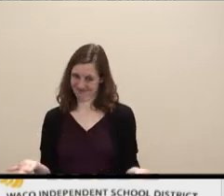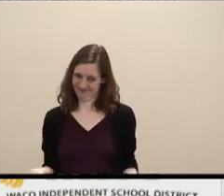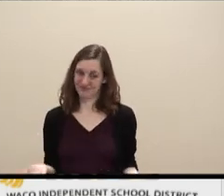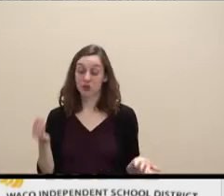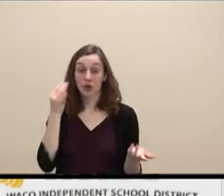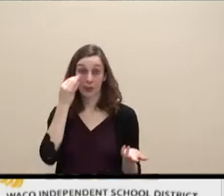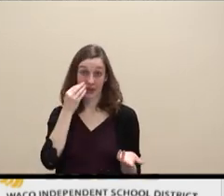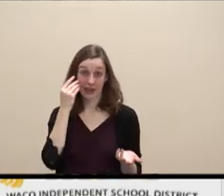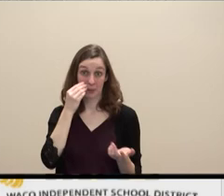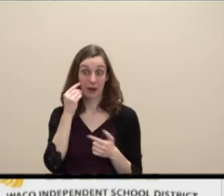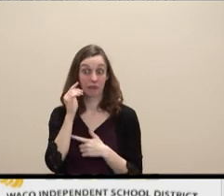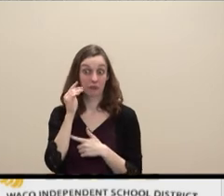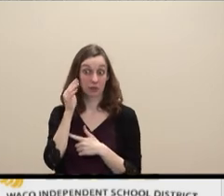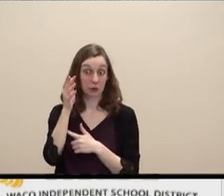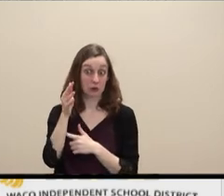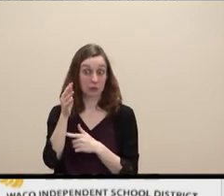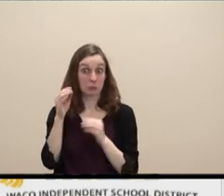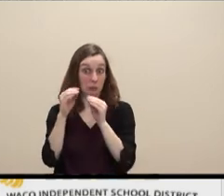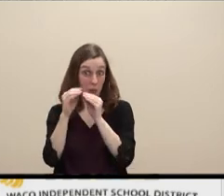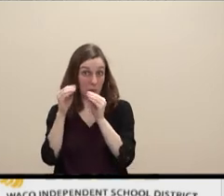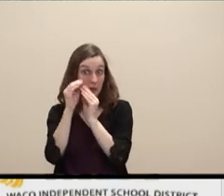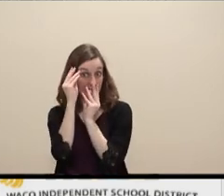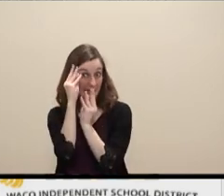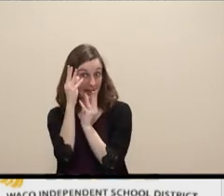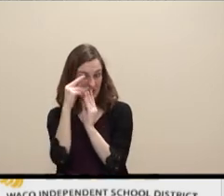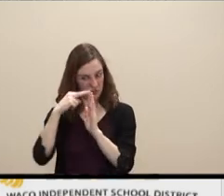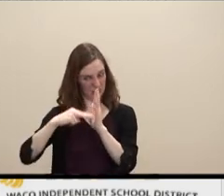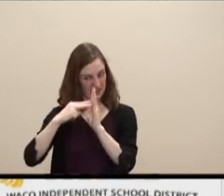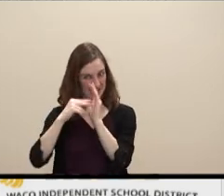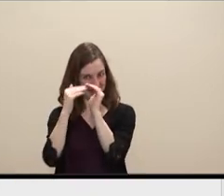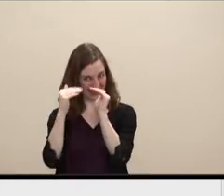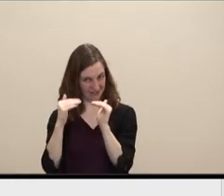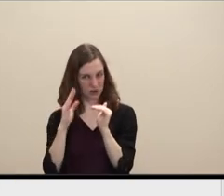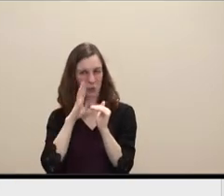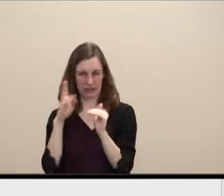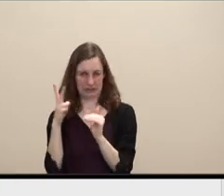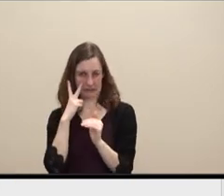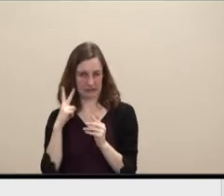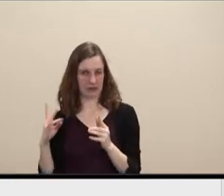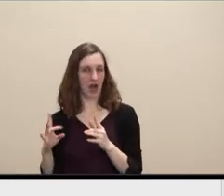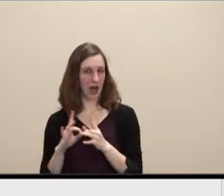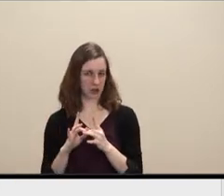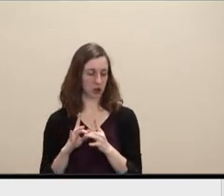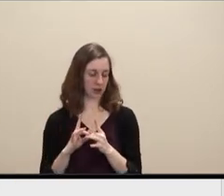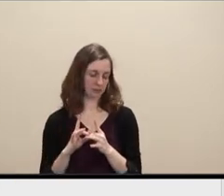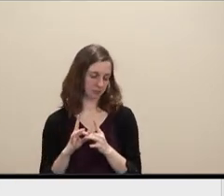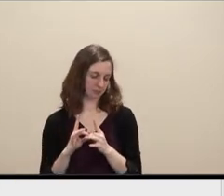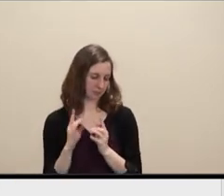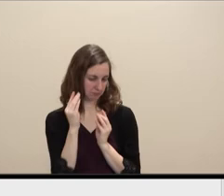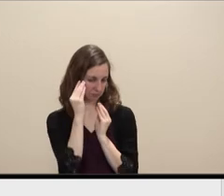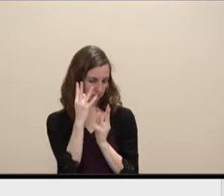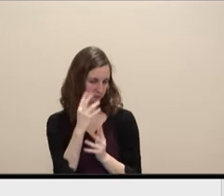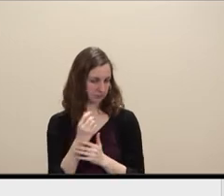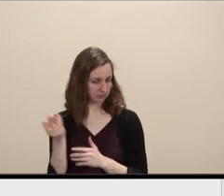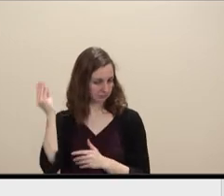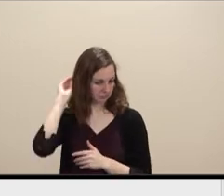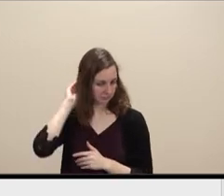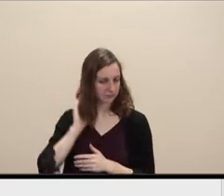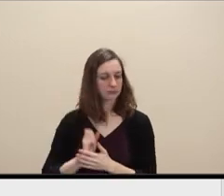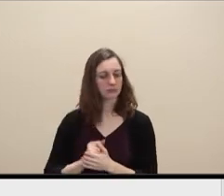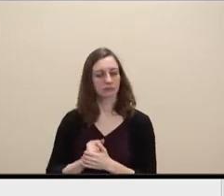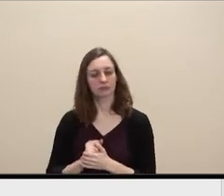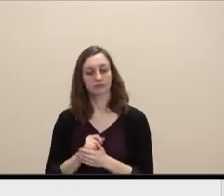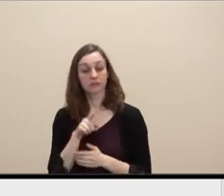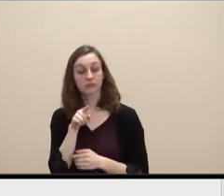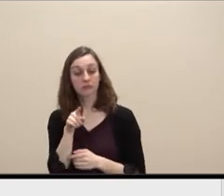the Renaissance data and we talk about reading levels, because you'll be able to see that connection there. So this is also slow